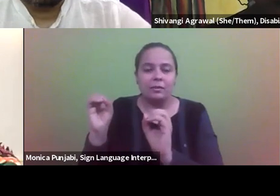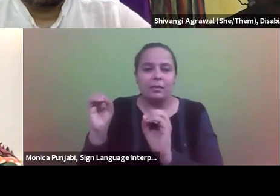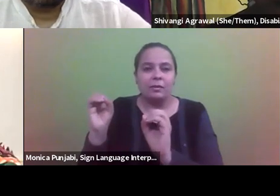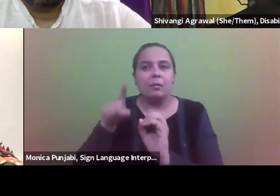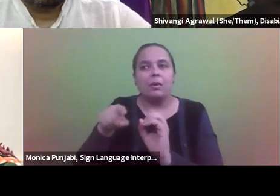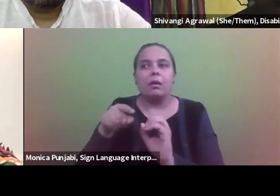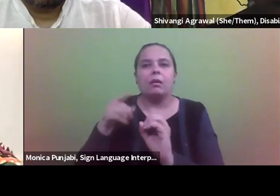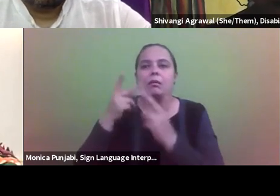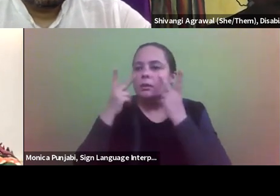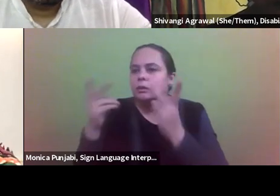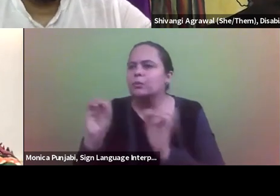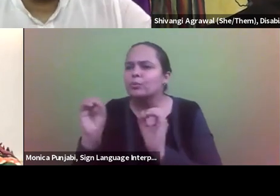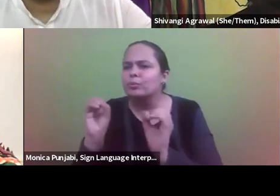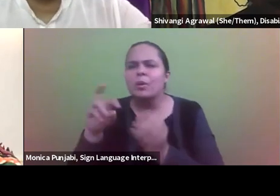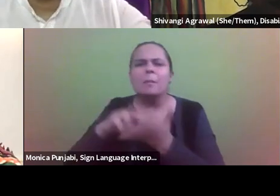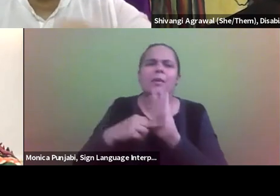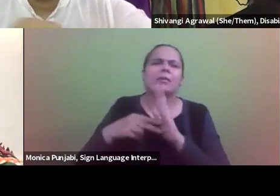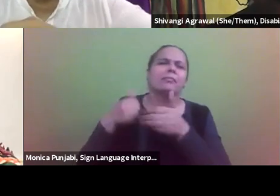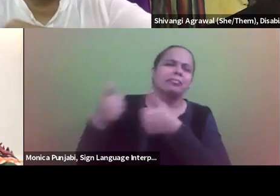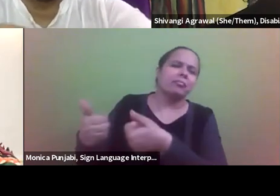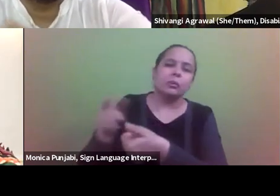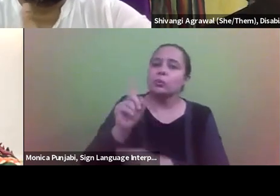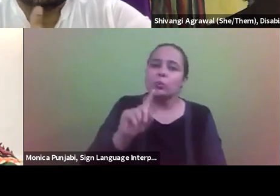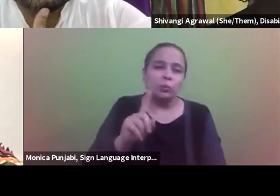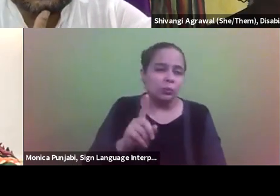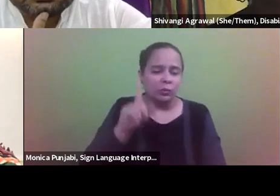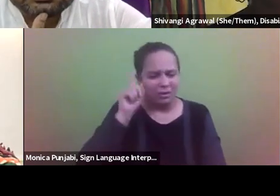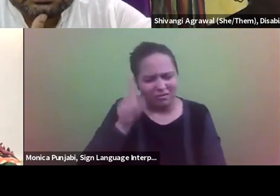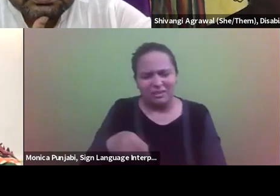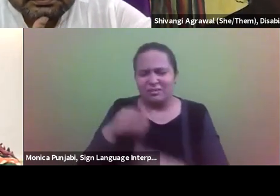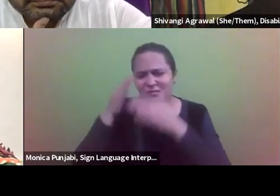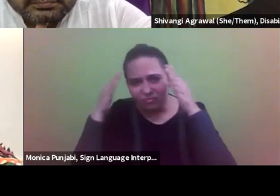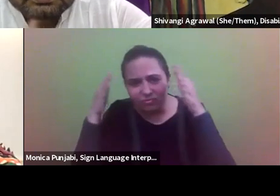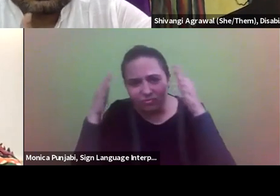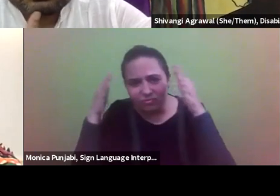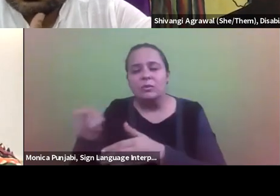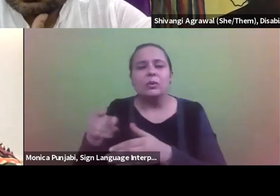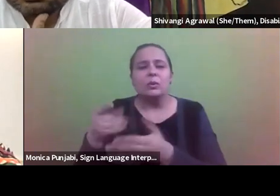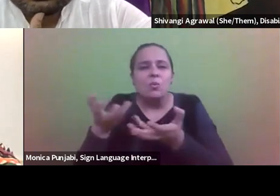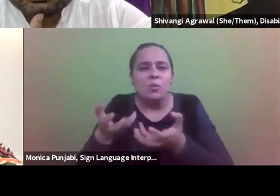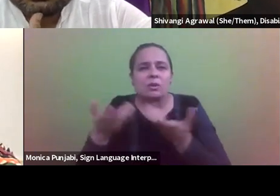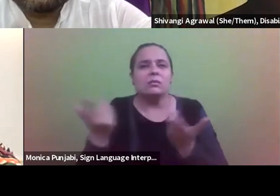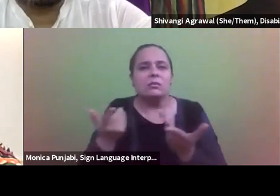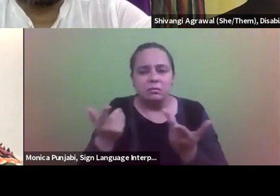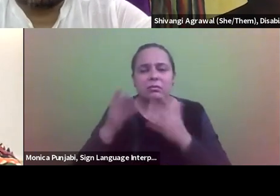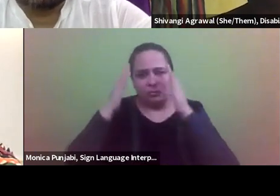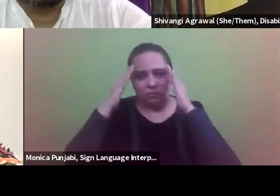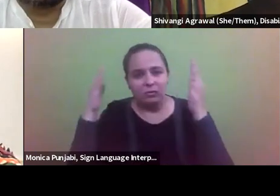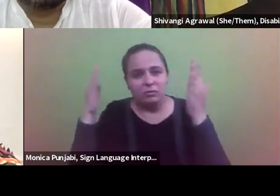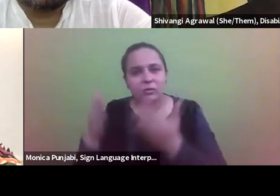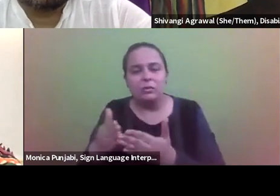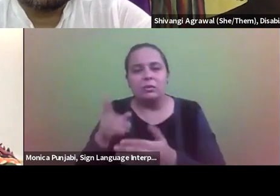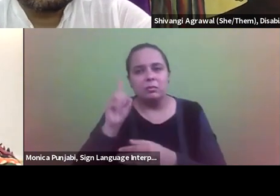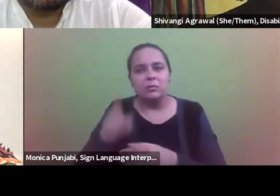a, a lot of like the ways that even desire works,